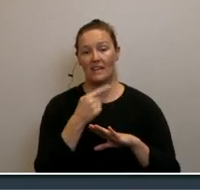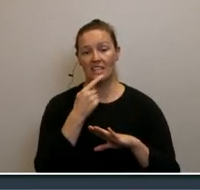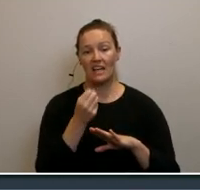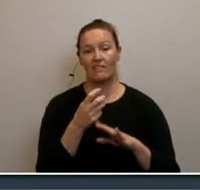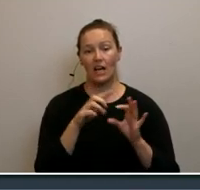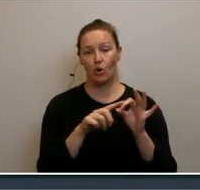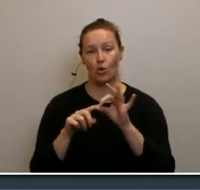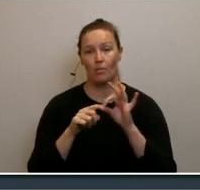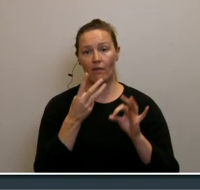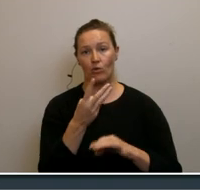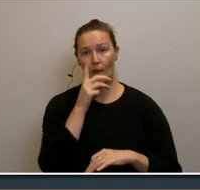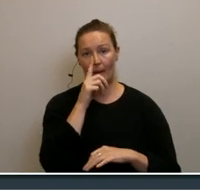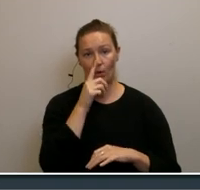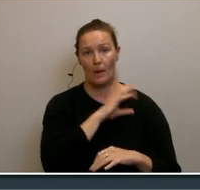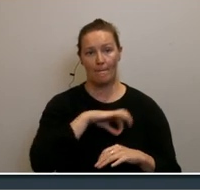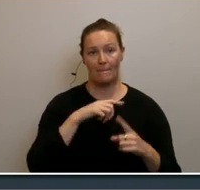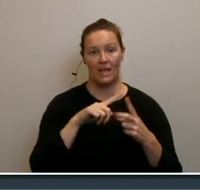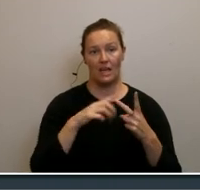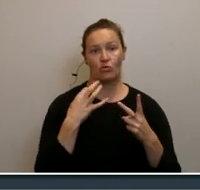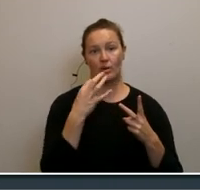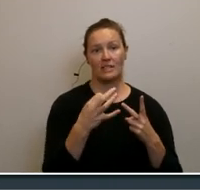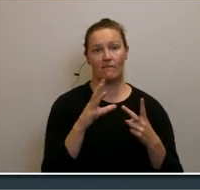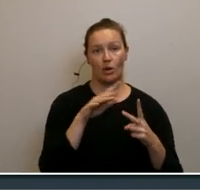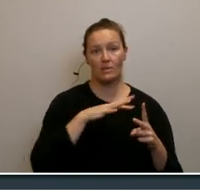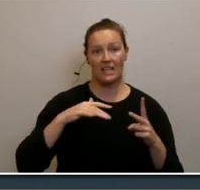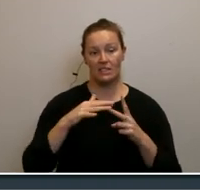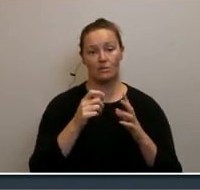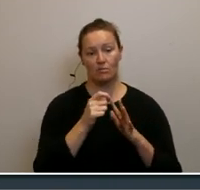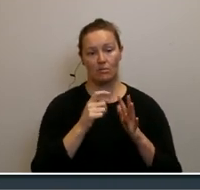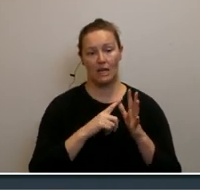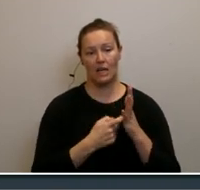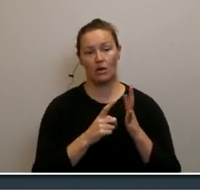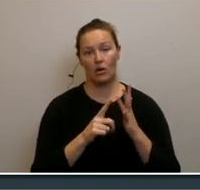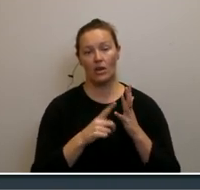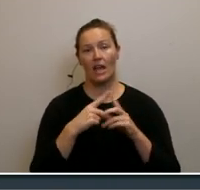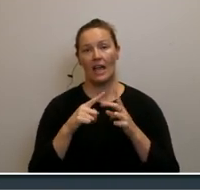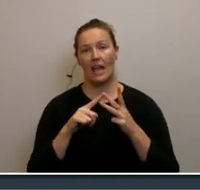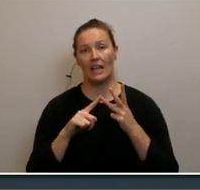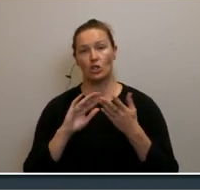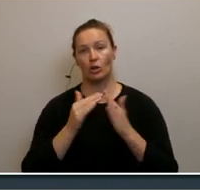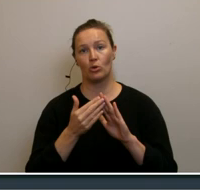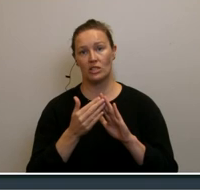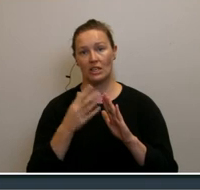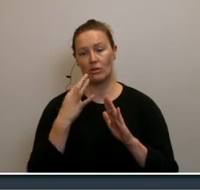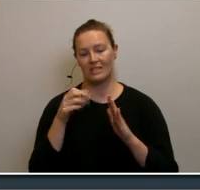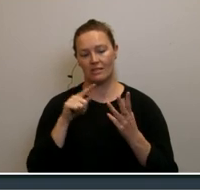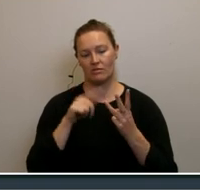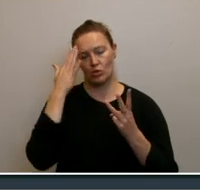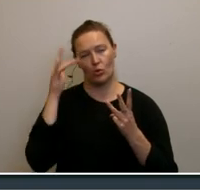of three people: the mayor, the representative from Ngāti Pārau, and a community representative who our people do not